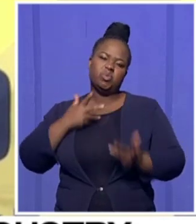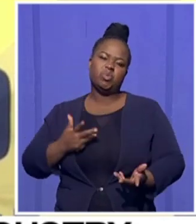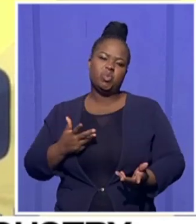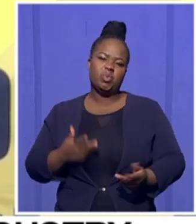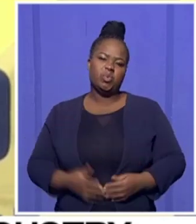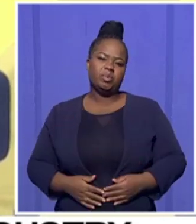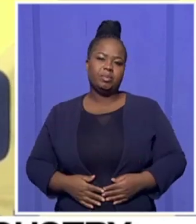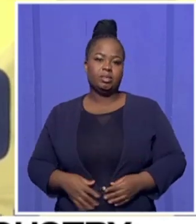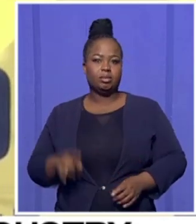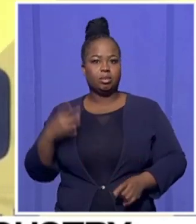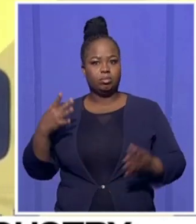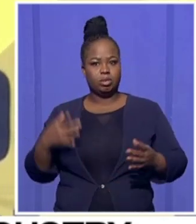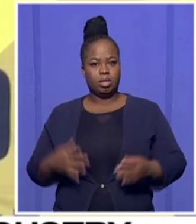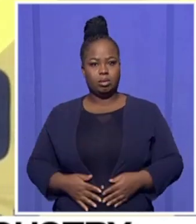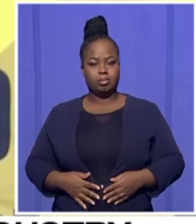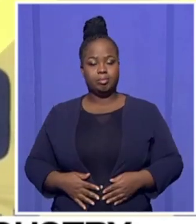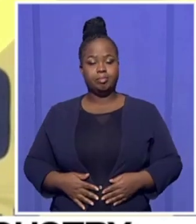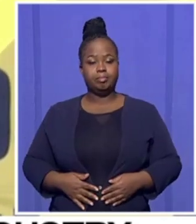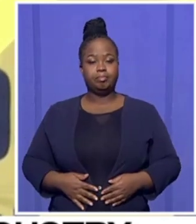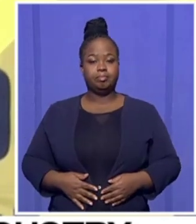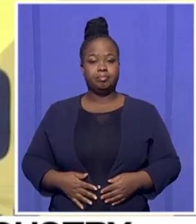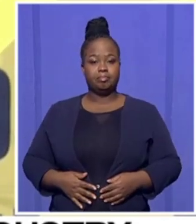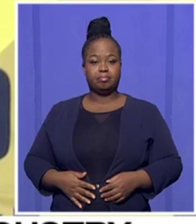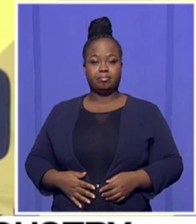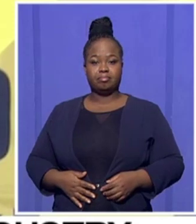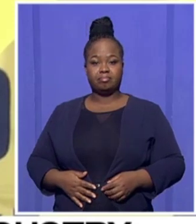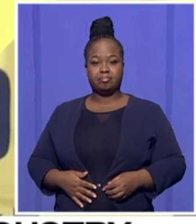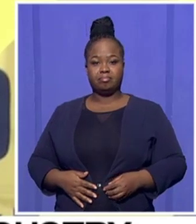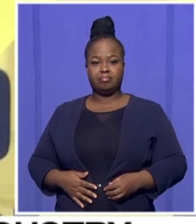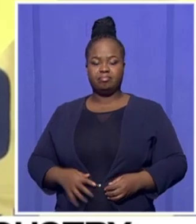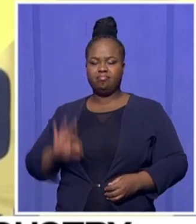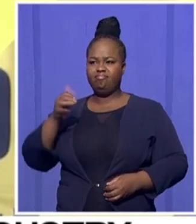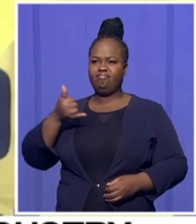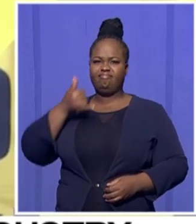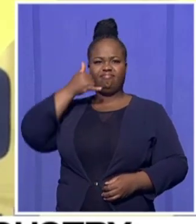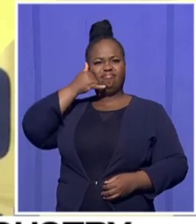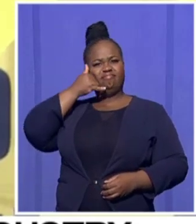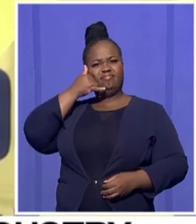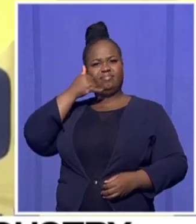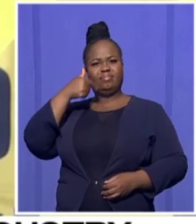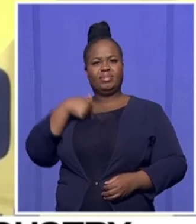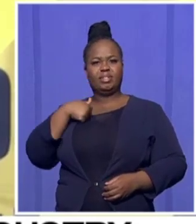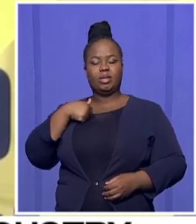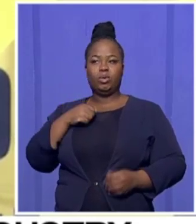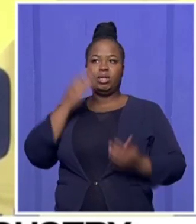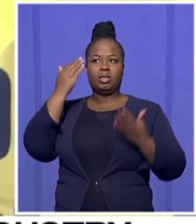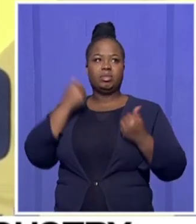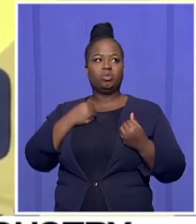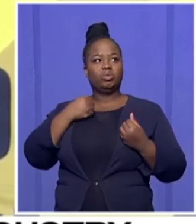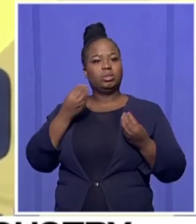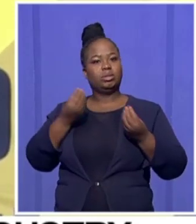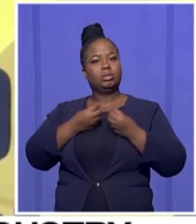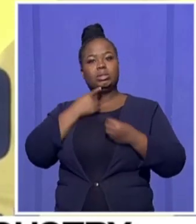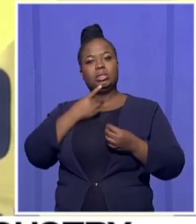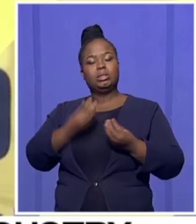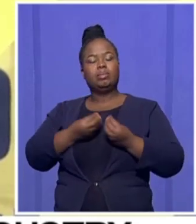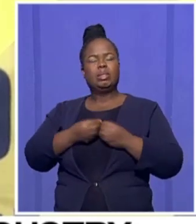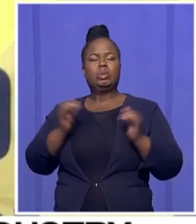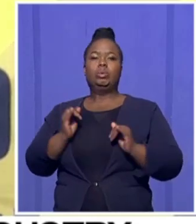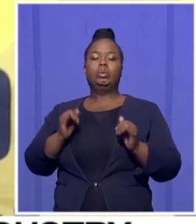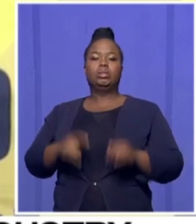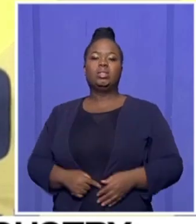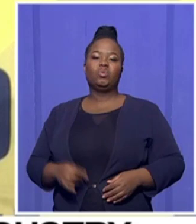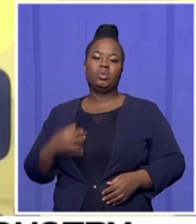But sometimes he would call, and I expect that he'll say something very serious, and he'll